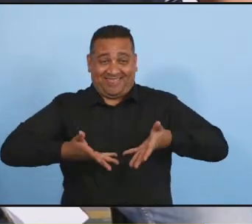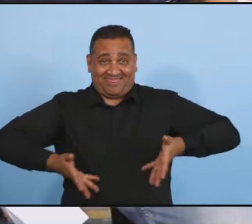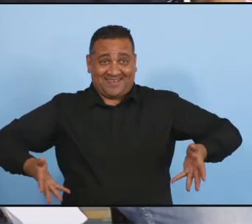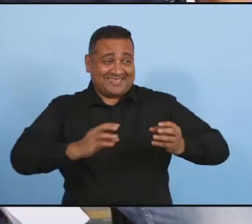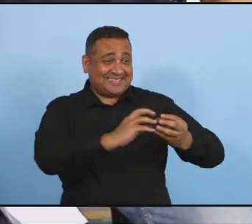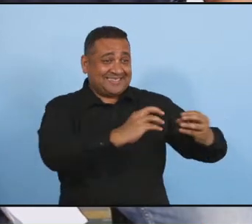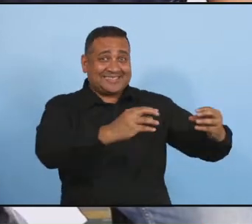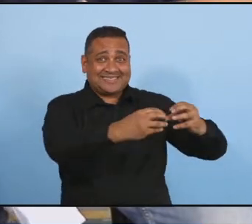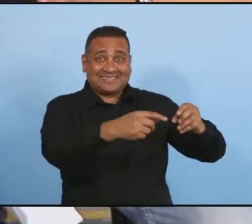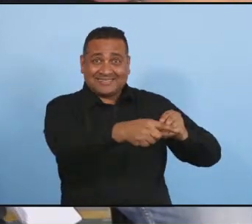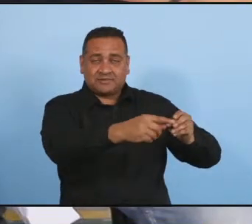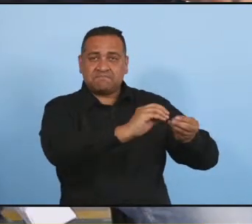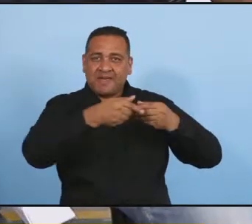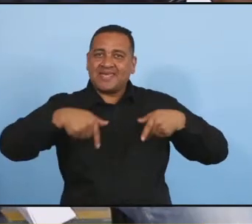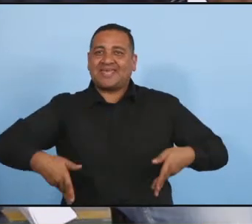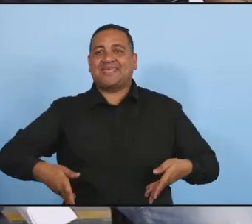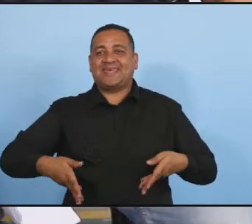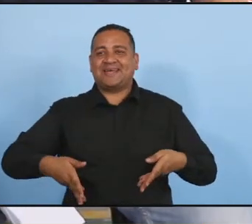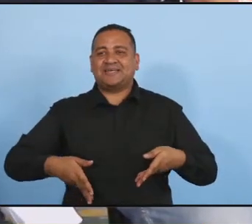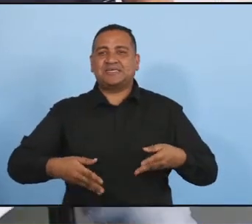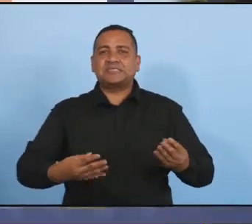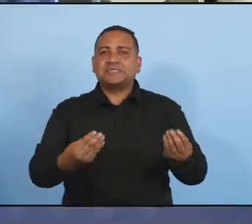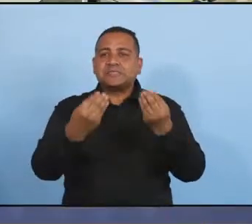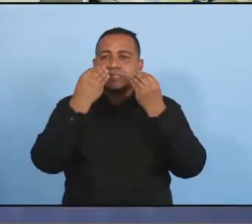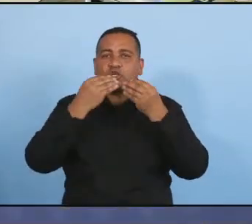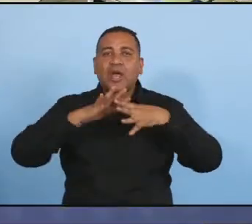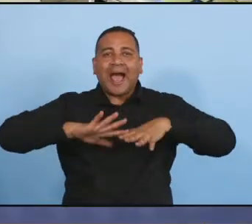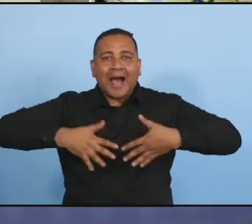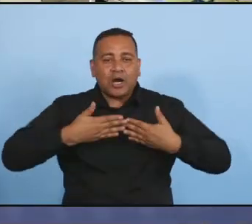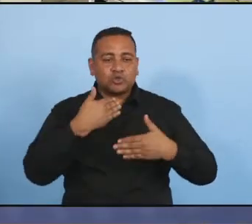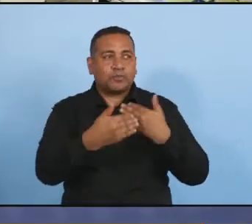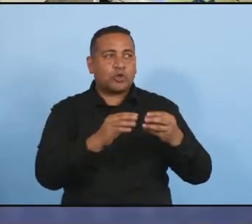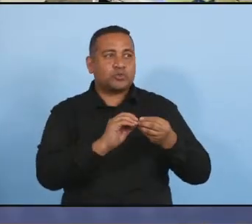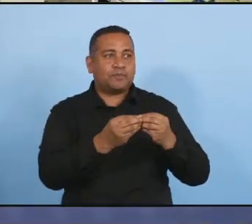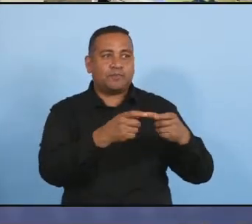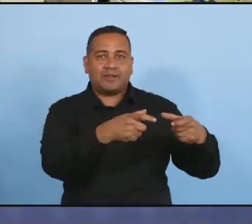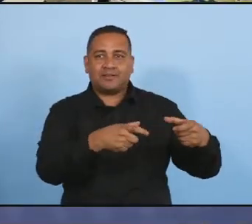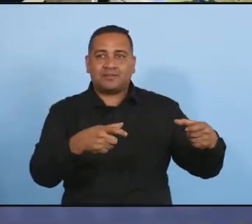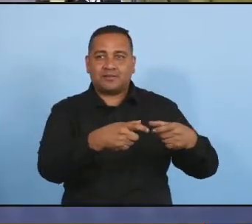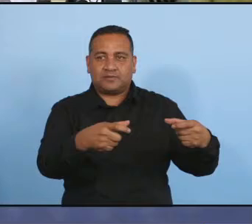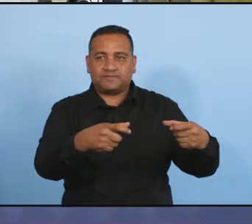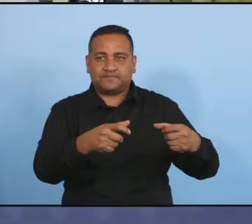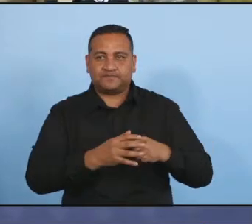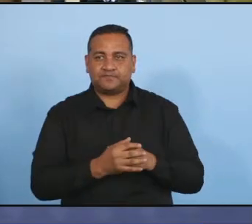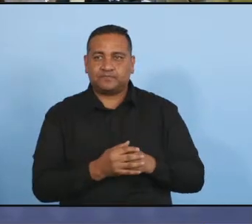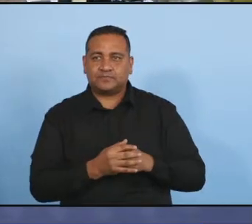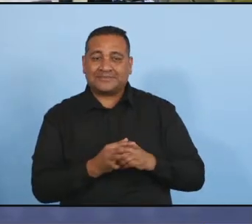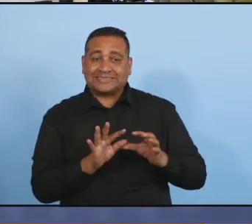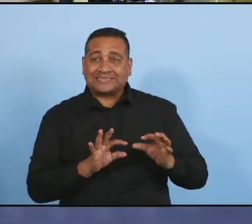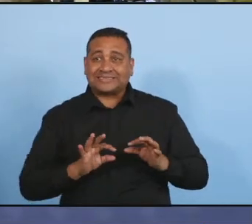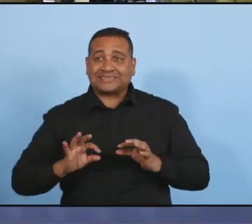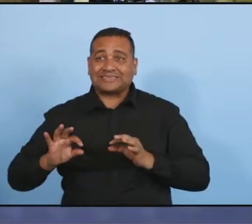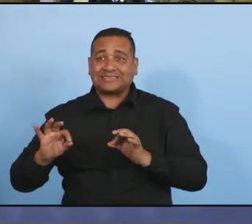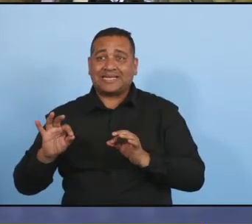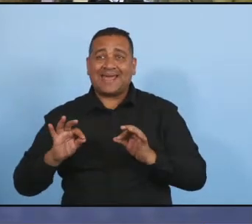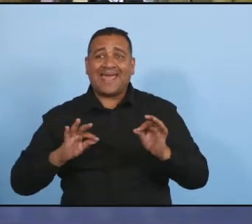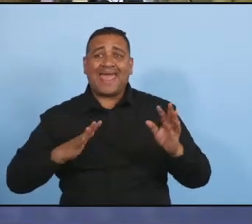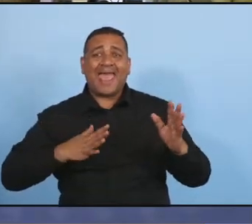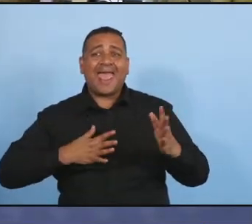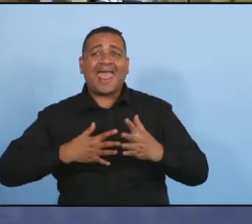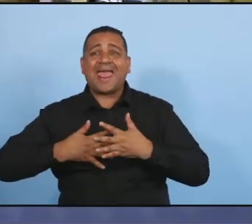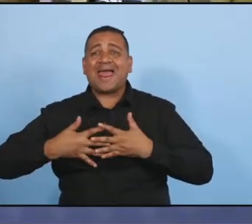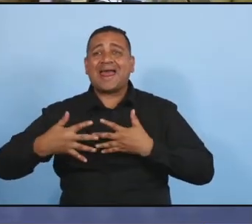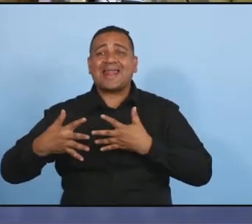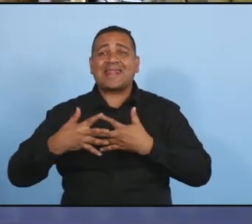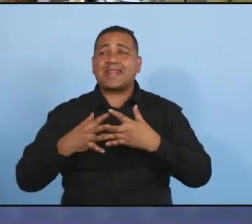what it's all about. You get taught to do all of these wonderful things. And I mean, this is the makeup of any machine,